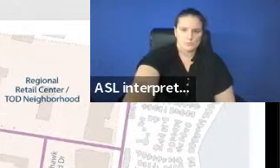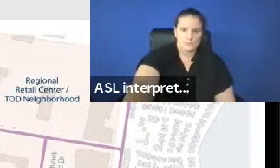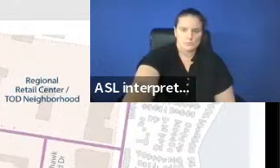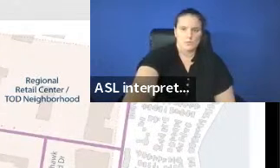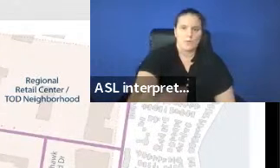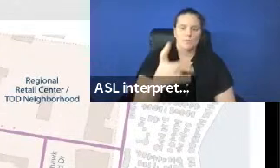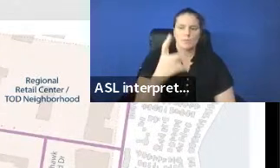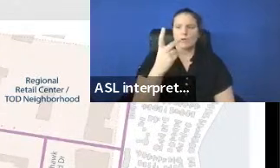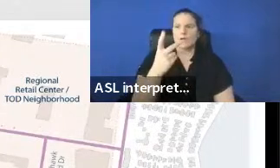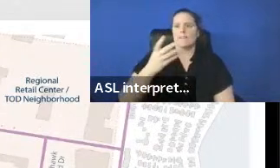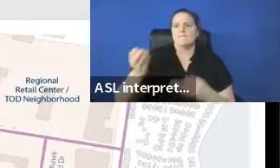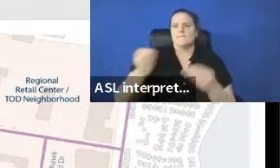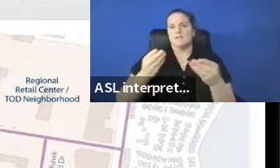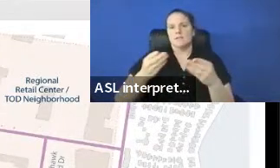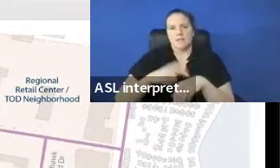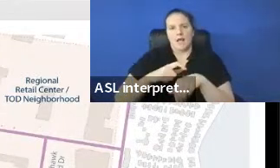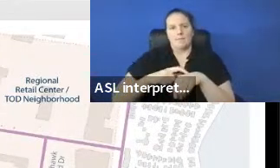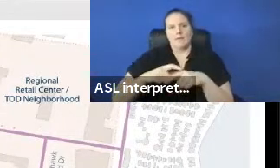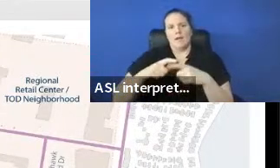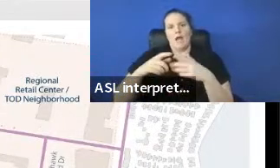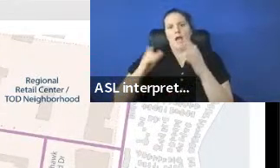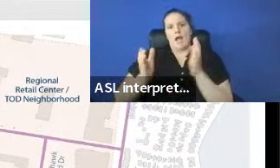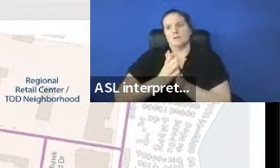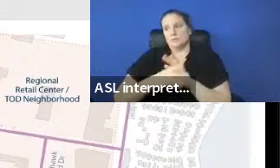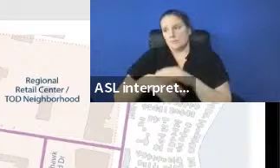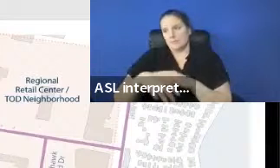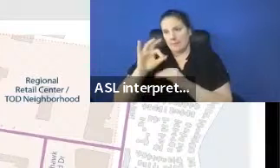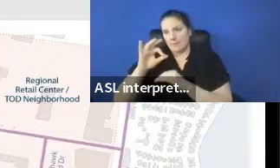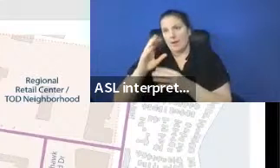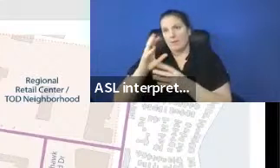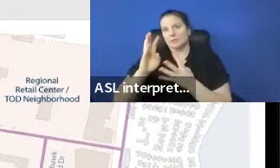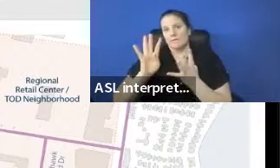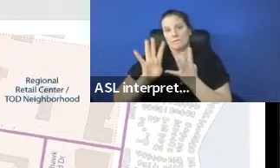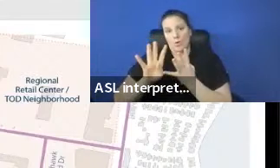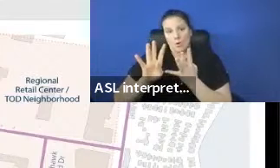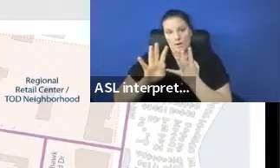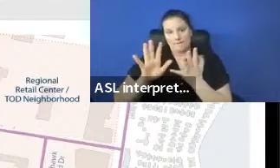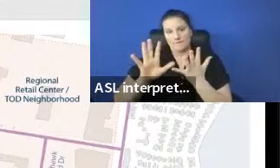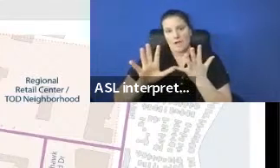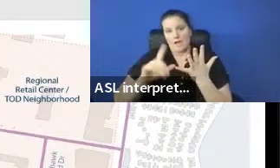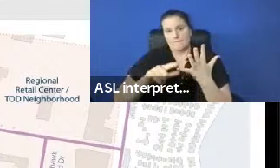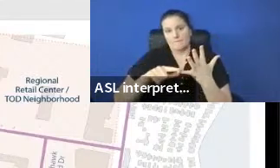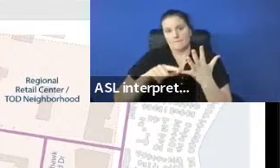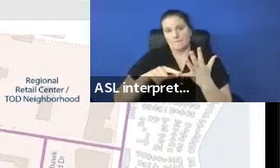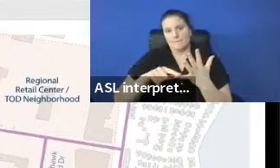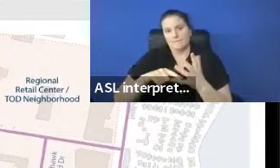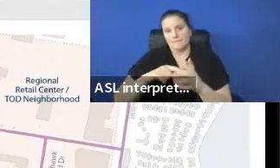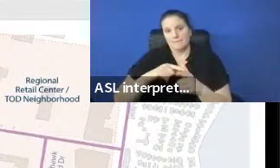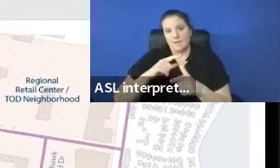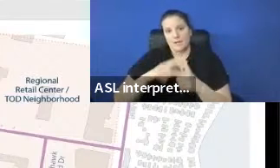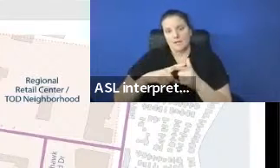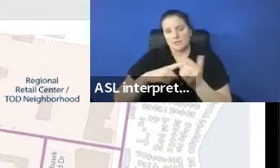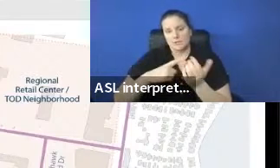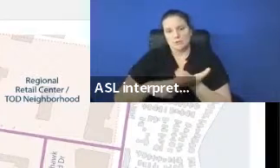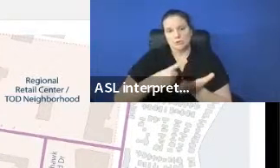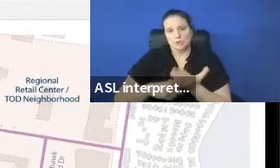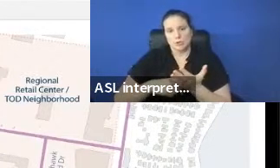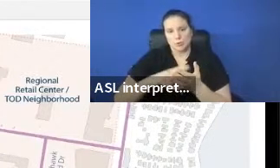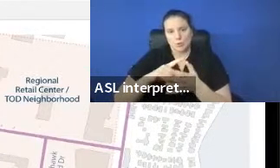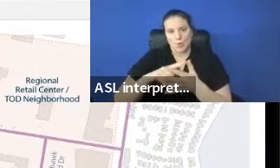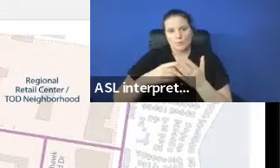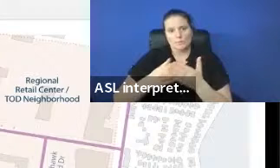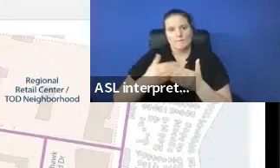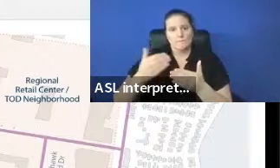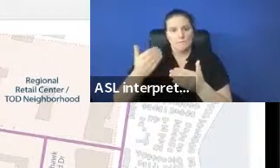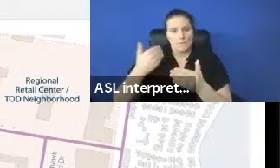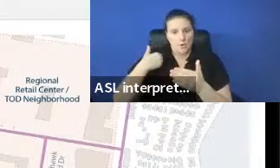and ask that we pick up options 4 and 5 and discuss those before